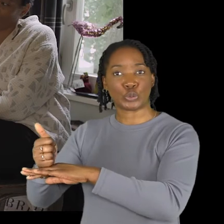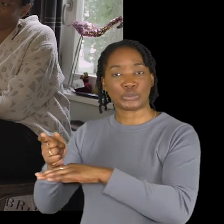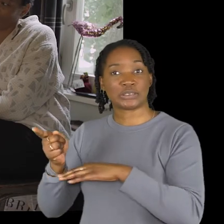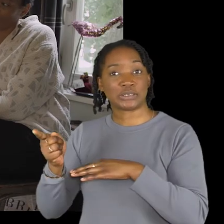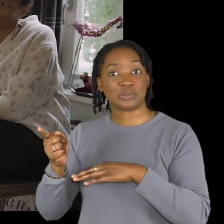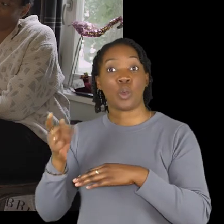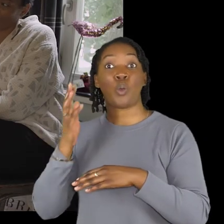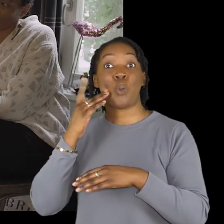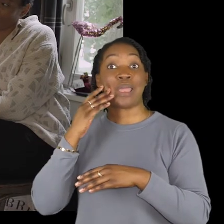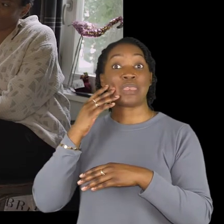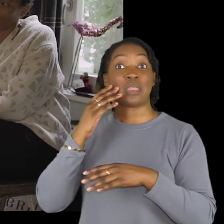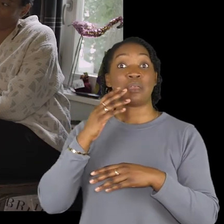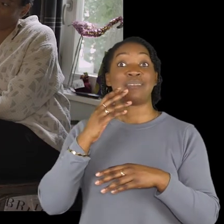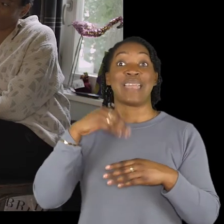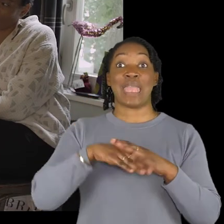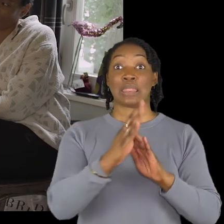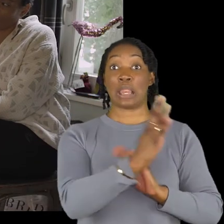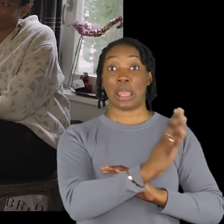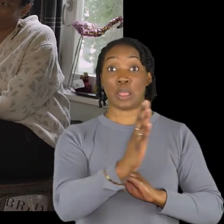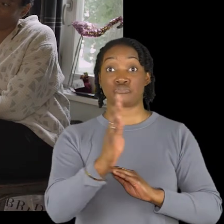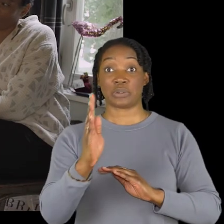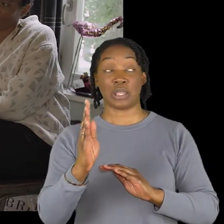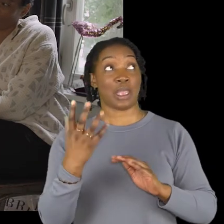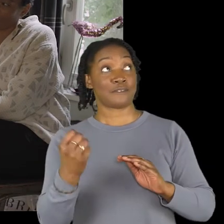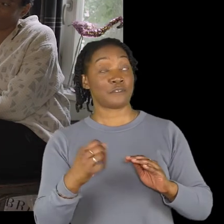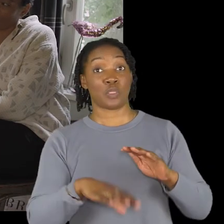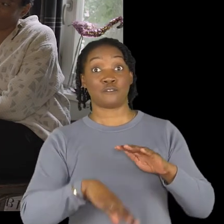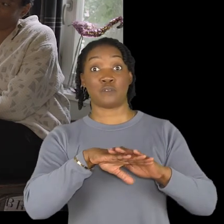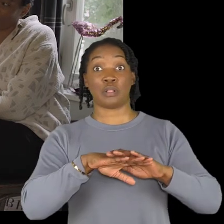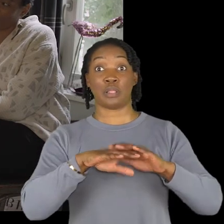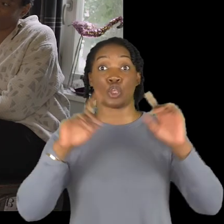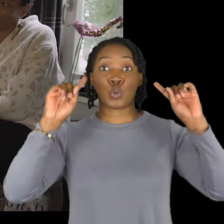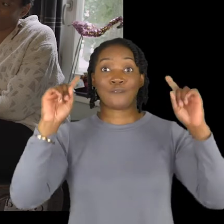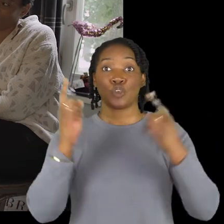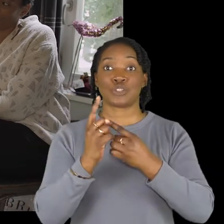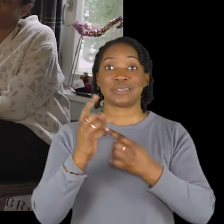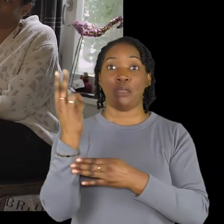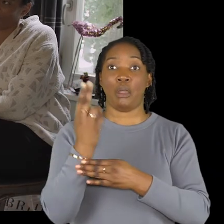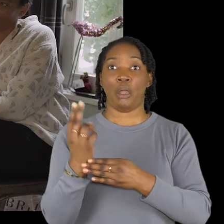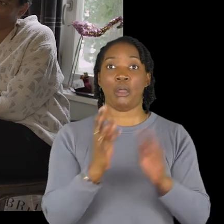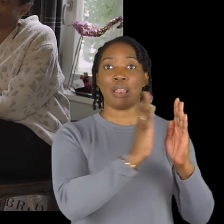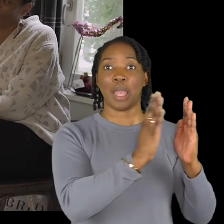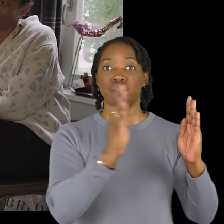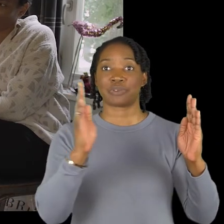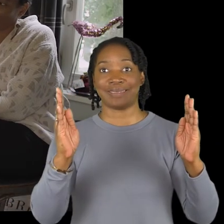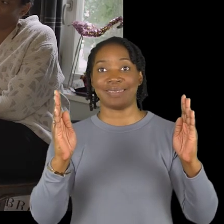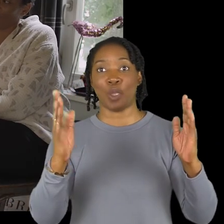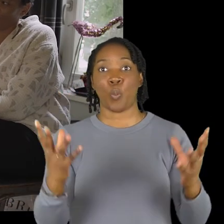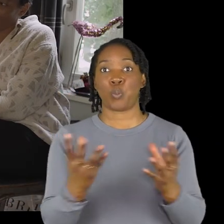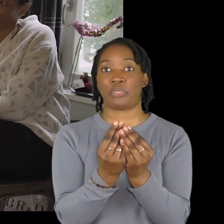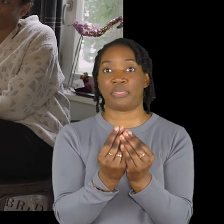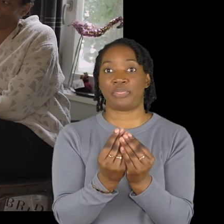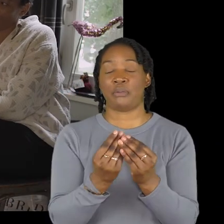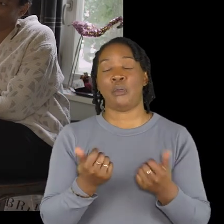that once it was inside the library, it had the entire university art library to be part